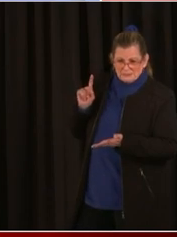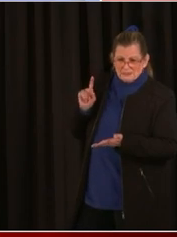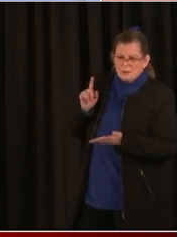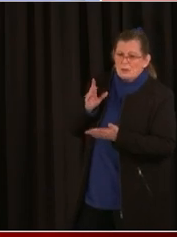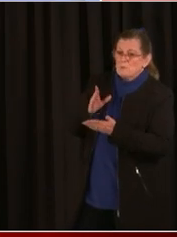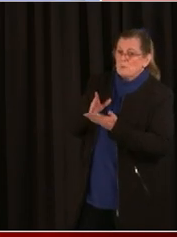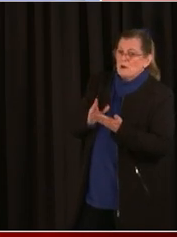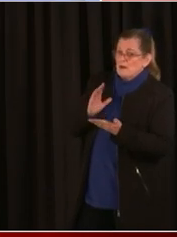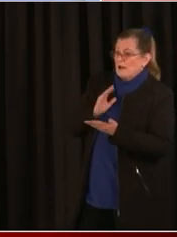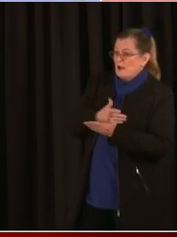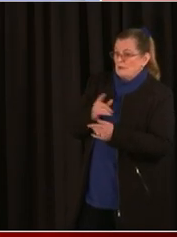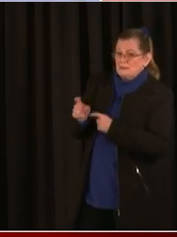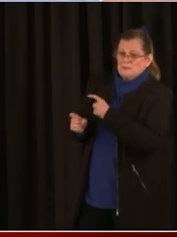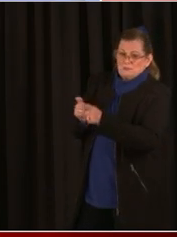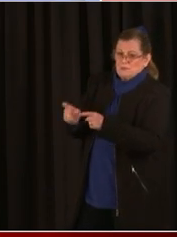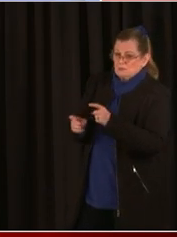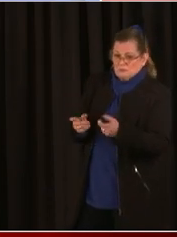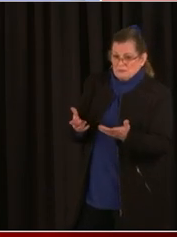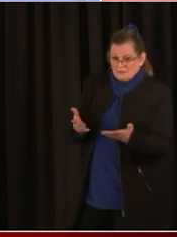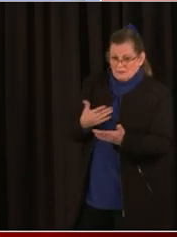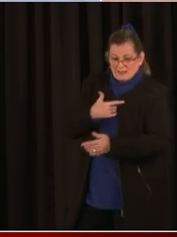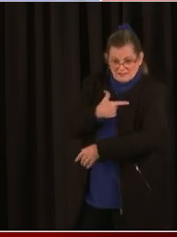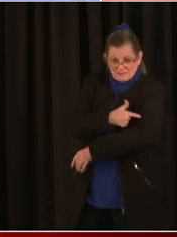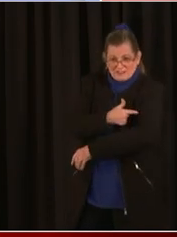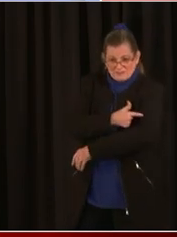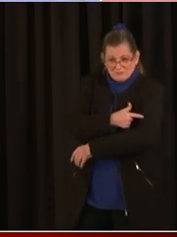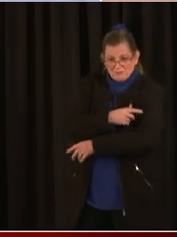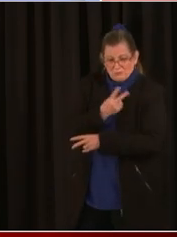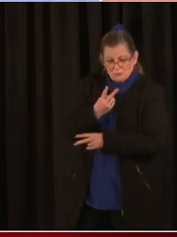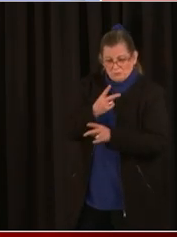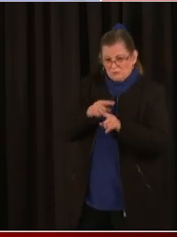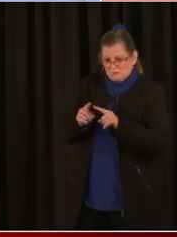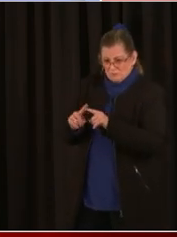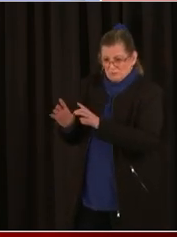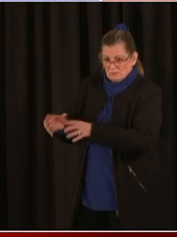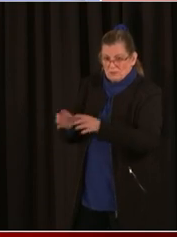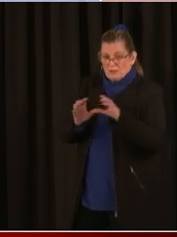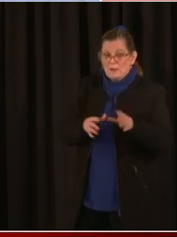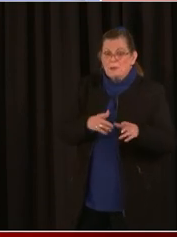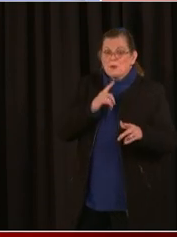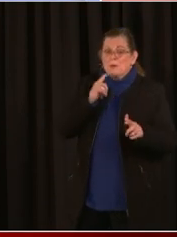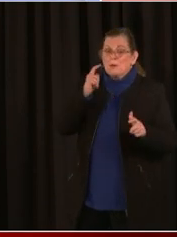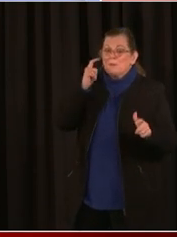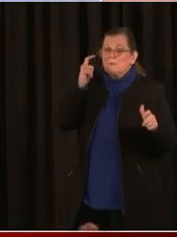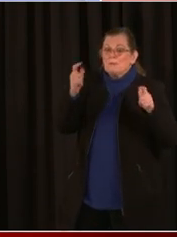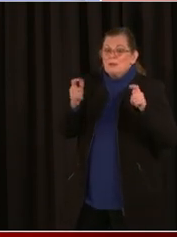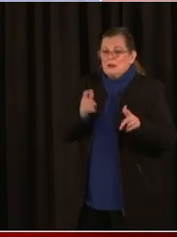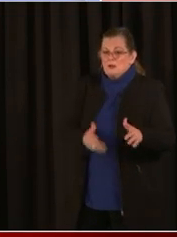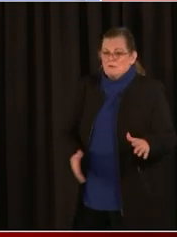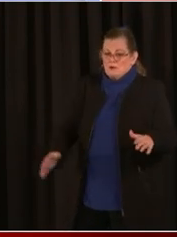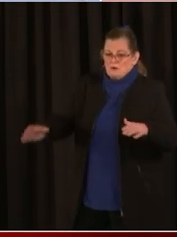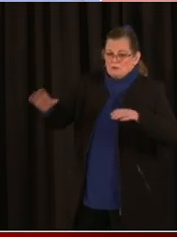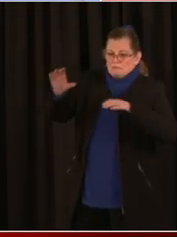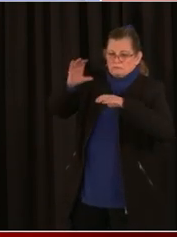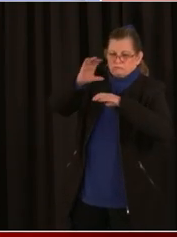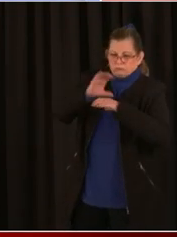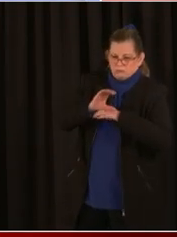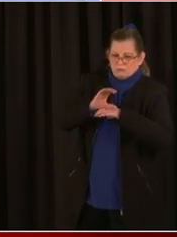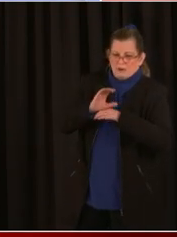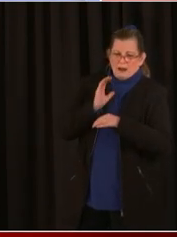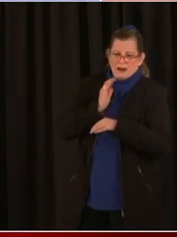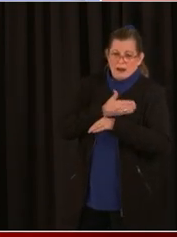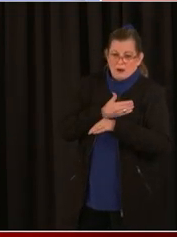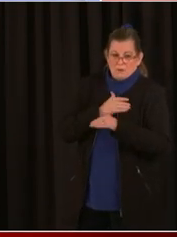way that we distribute vaccines to those 3 buckets is the big overlay, right, to our equitable